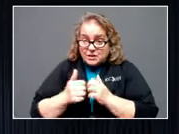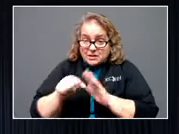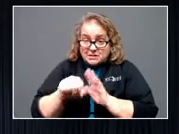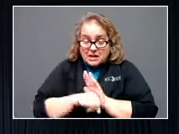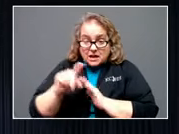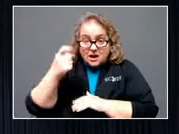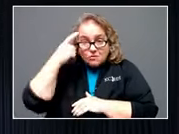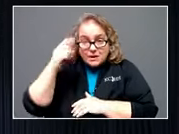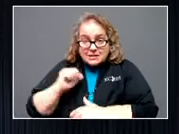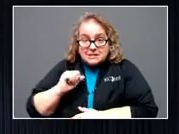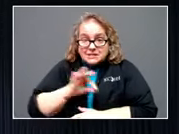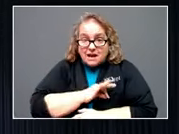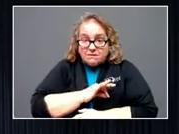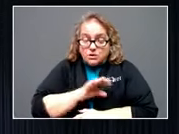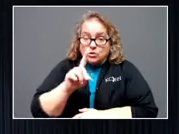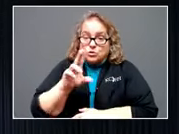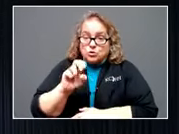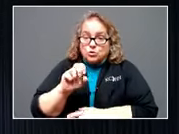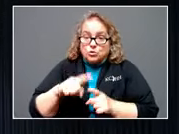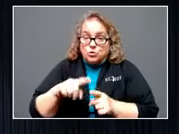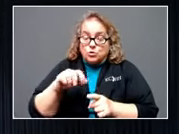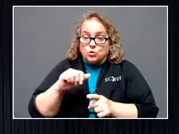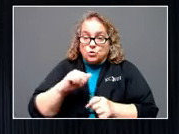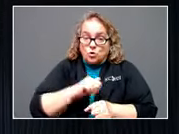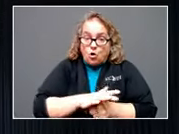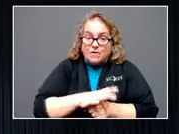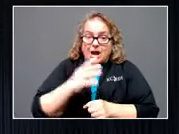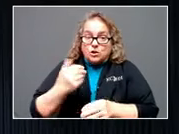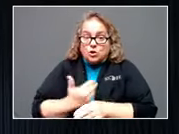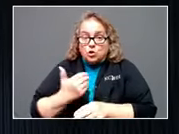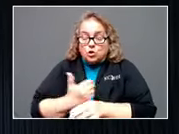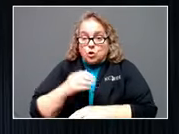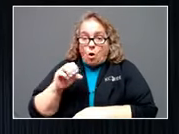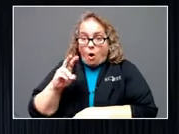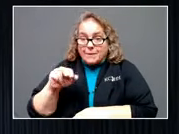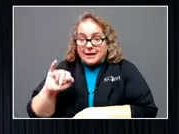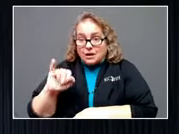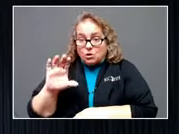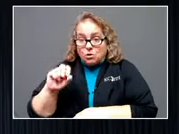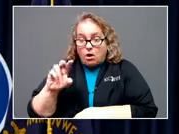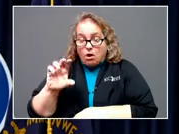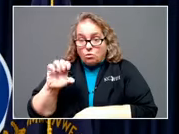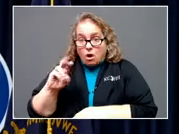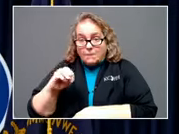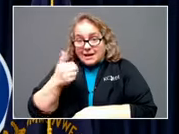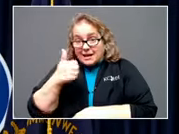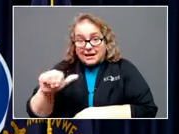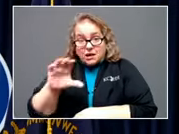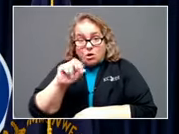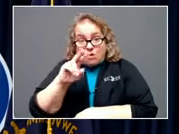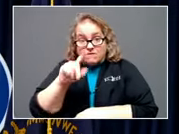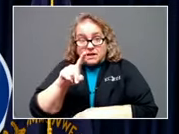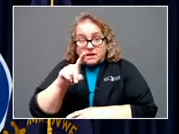to COVID, and especially the new Omicron? And have there been any COVID outbreaks in the tornado area that you're aware of? Now we've got